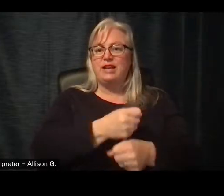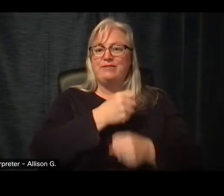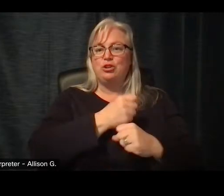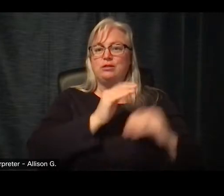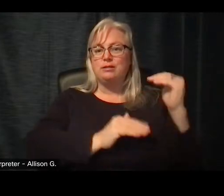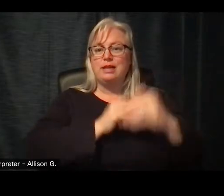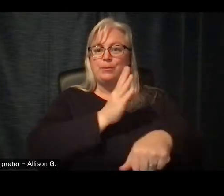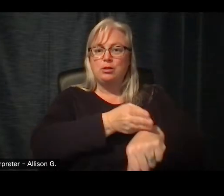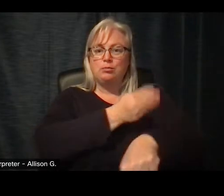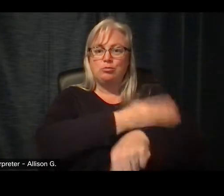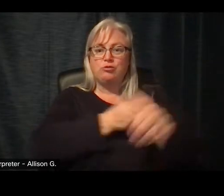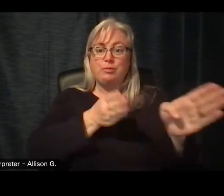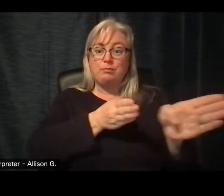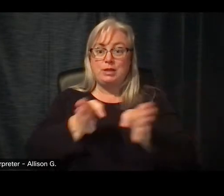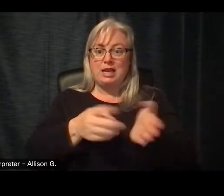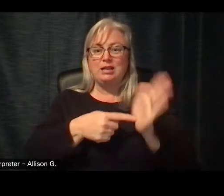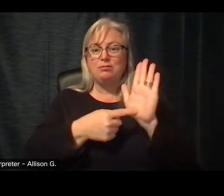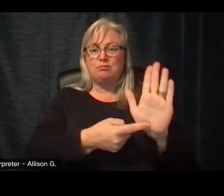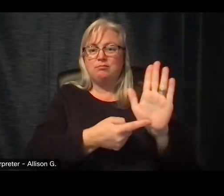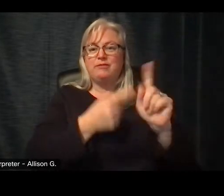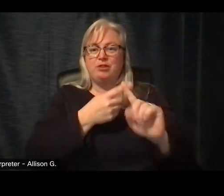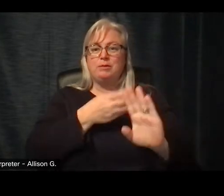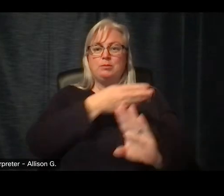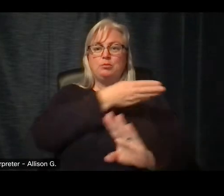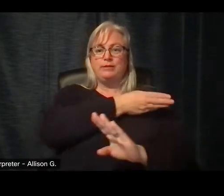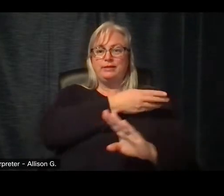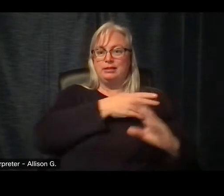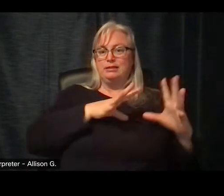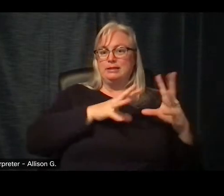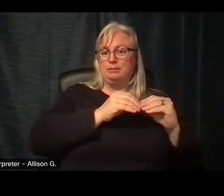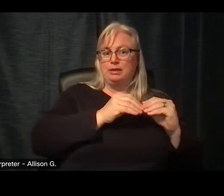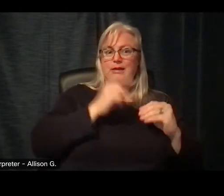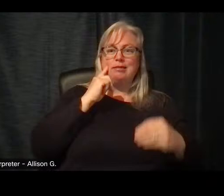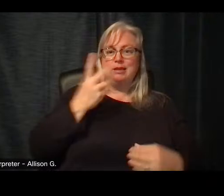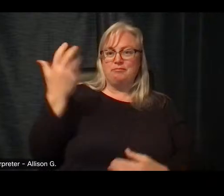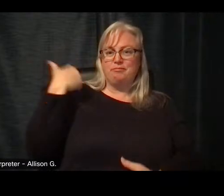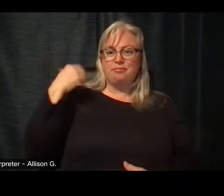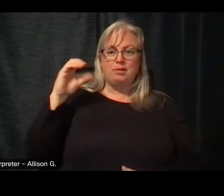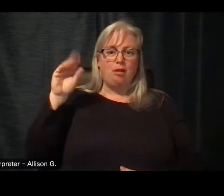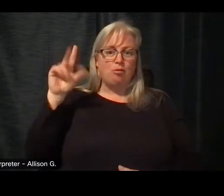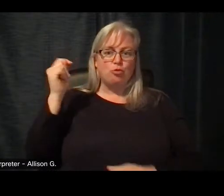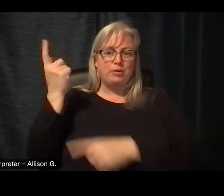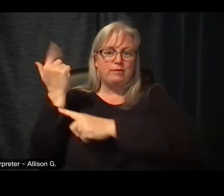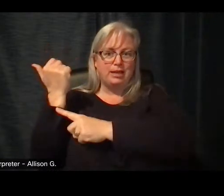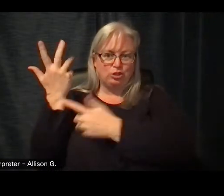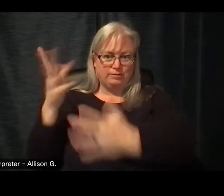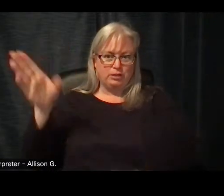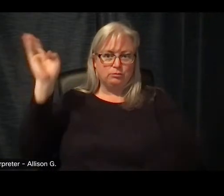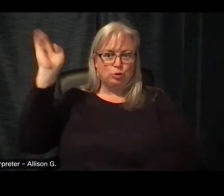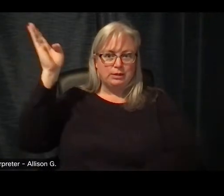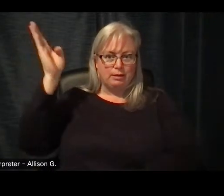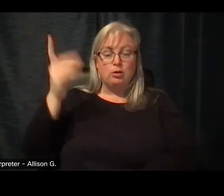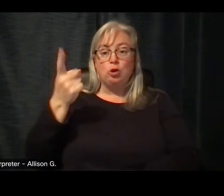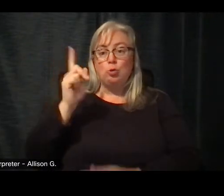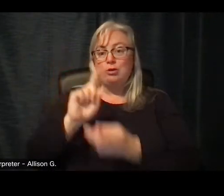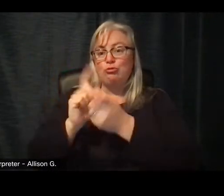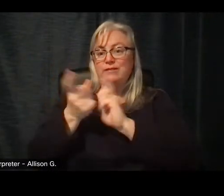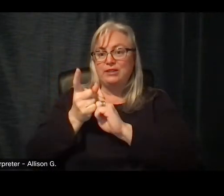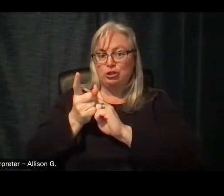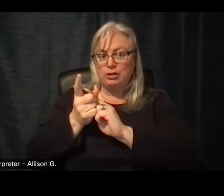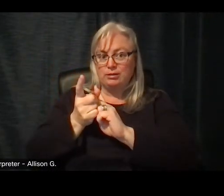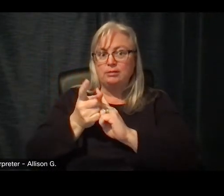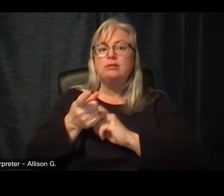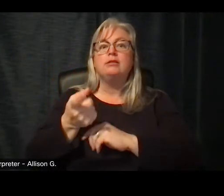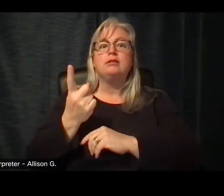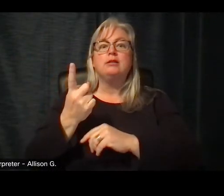that was presented in front of the previous iteration of this committee back in, I think it was October of last year. There has been 1 revision made since then, but